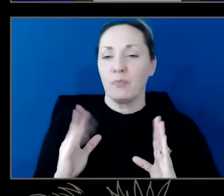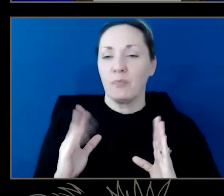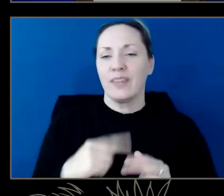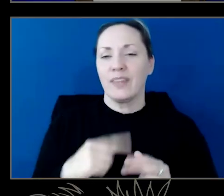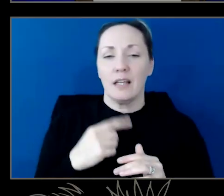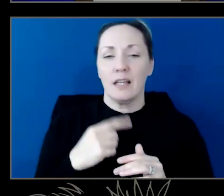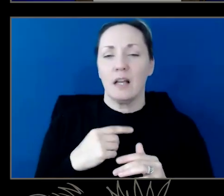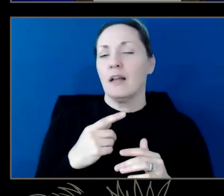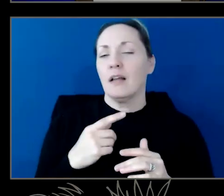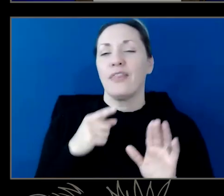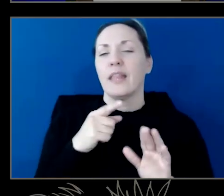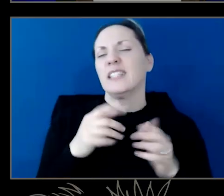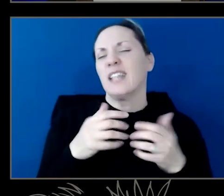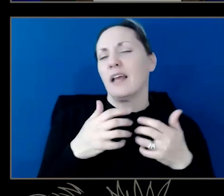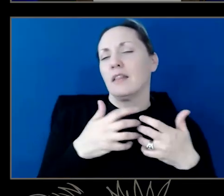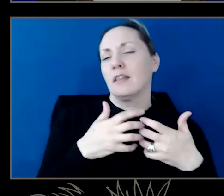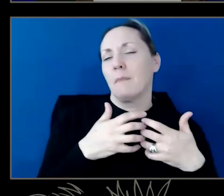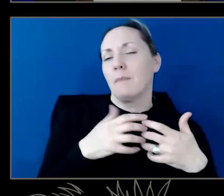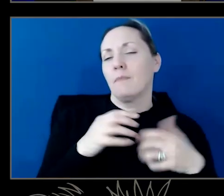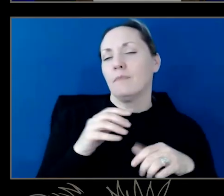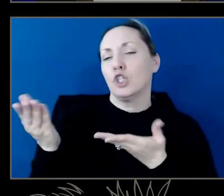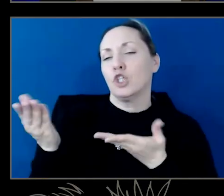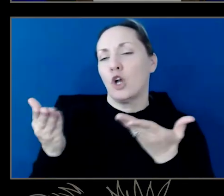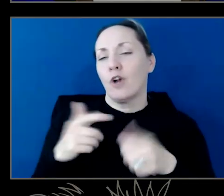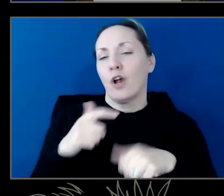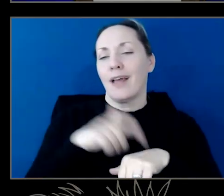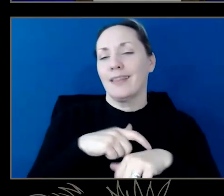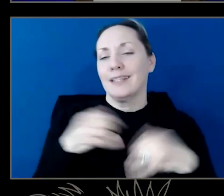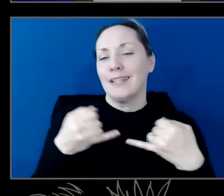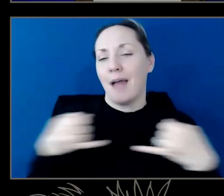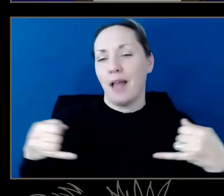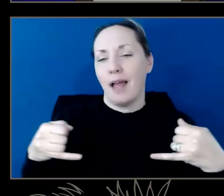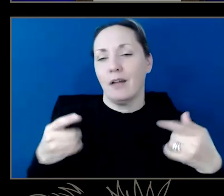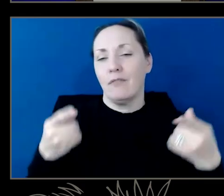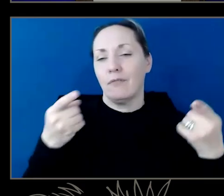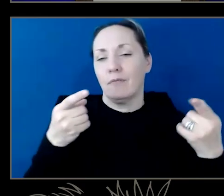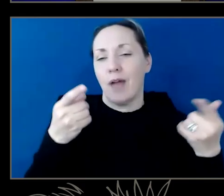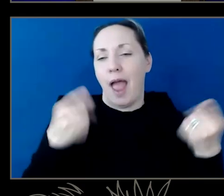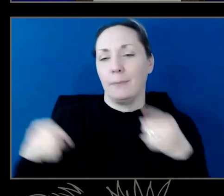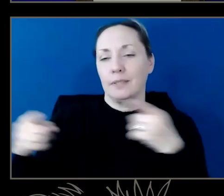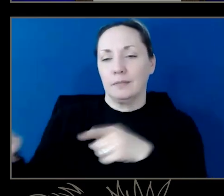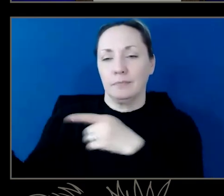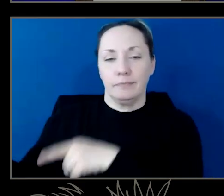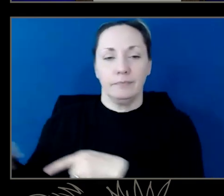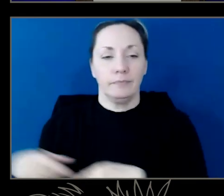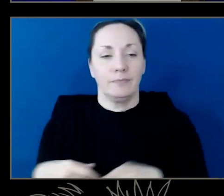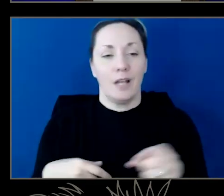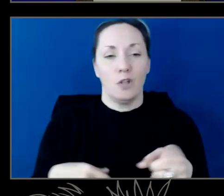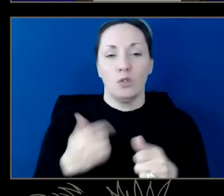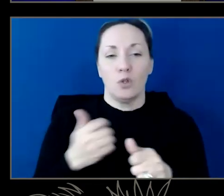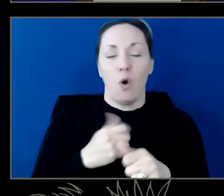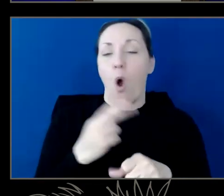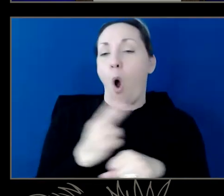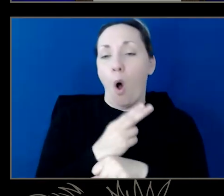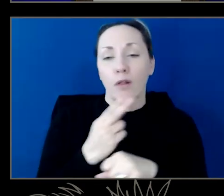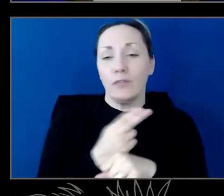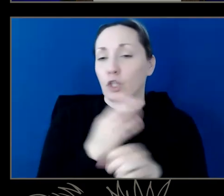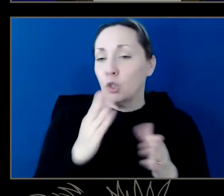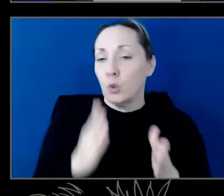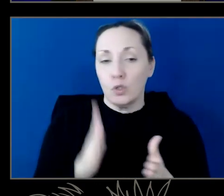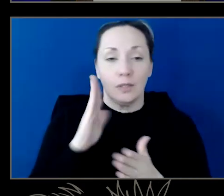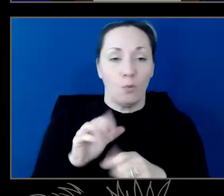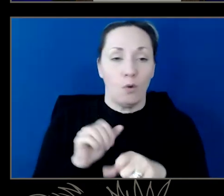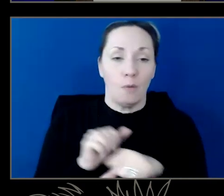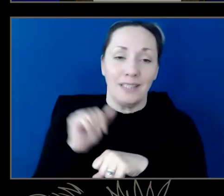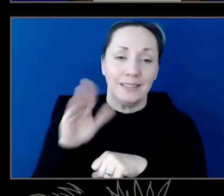this is the server, and this is like a timeline of all of the events that are happening. And these are all of the users that are going to be